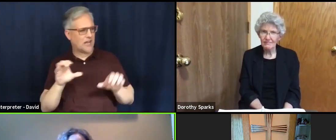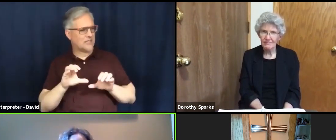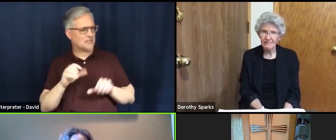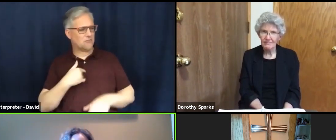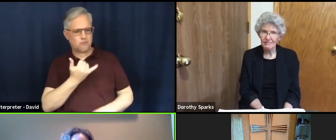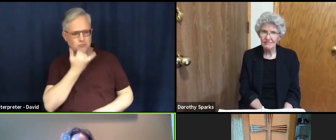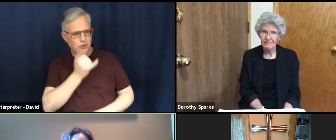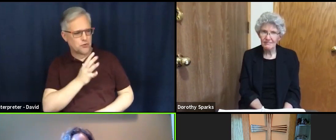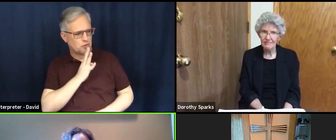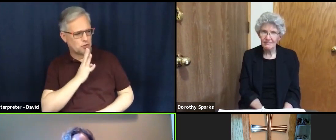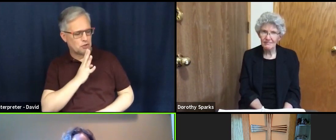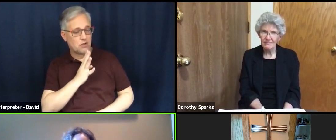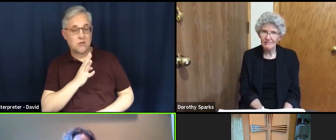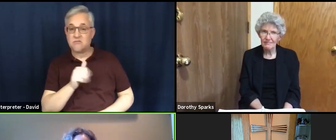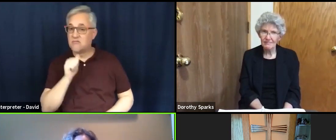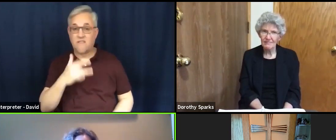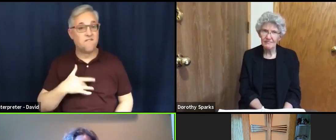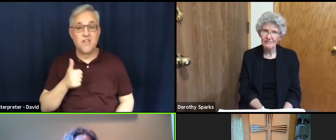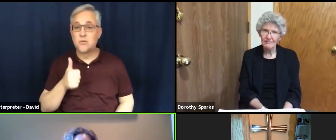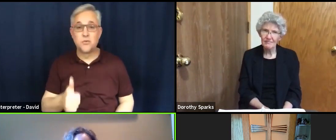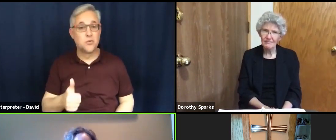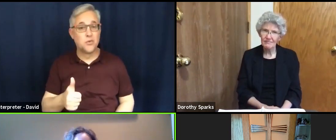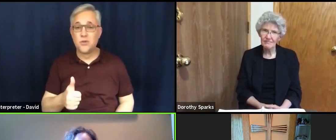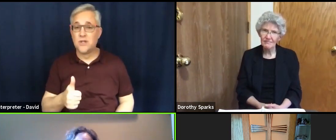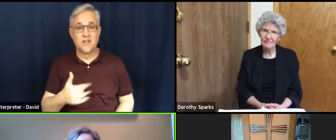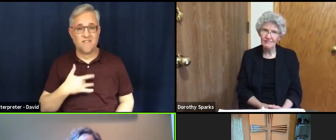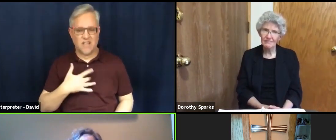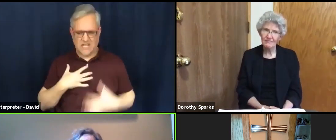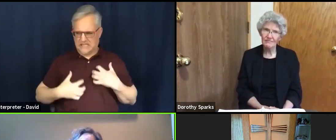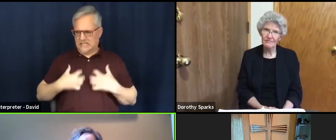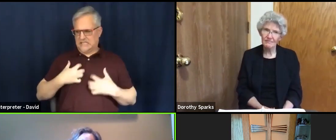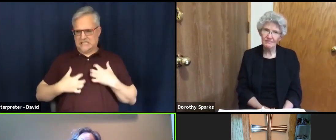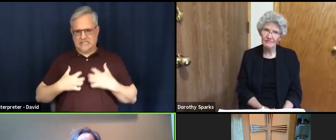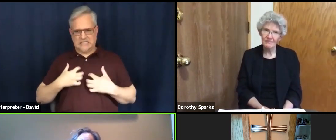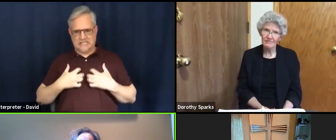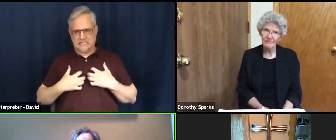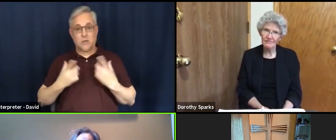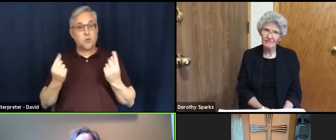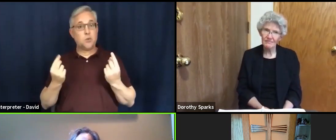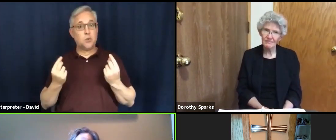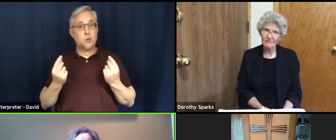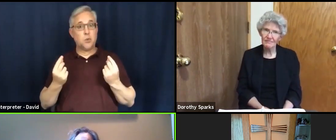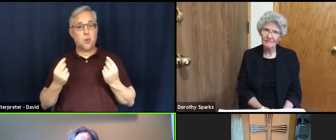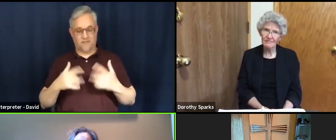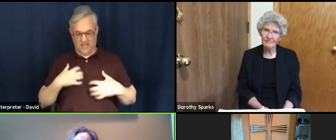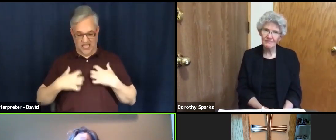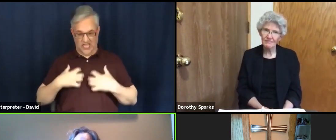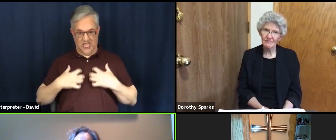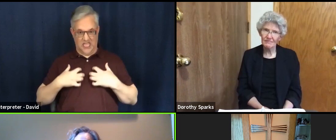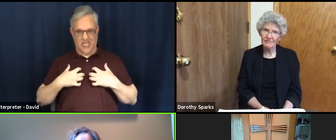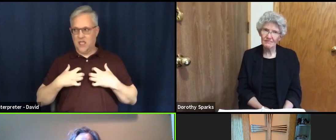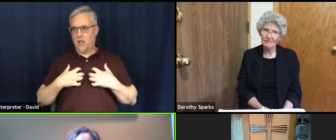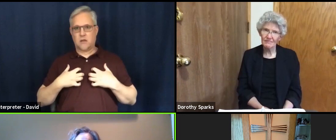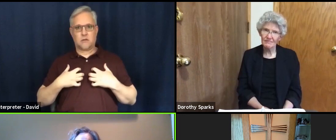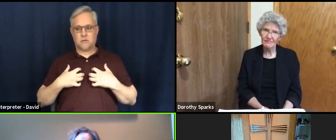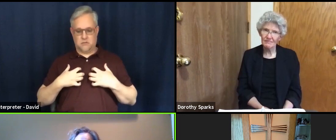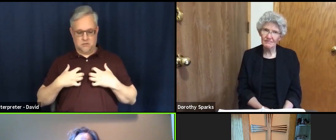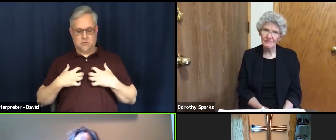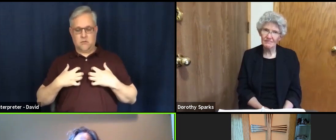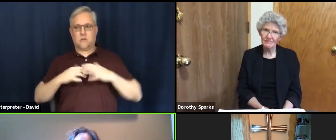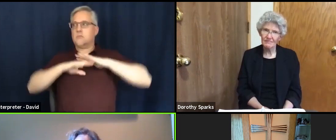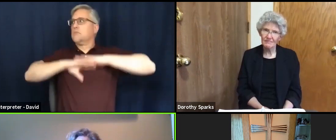And so we get defensive because we really would like to cover up that feeling. We don't want to